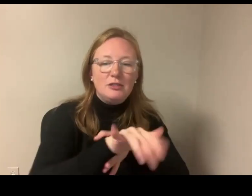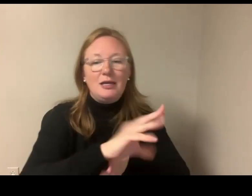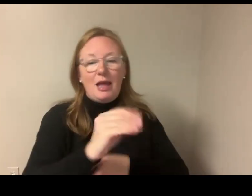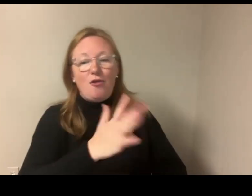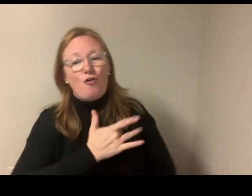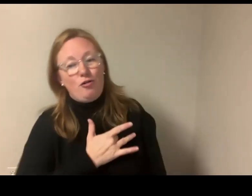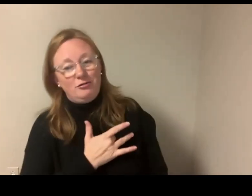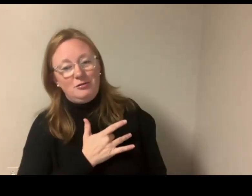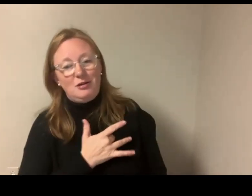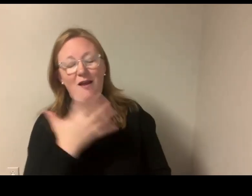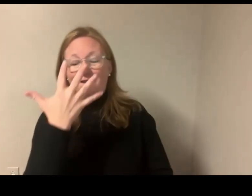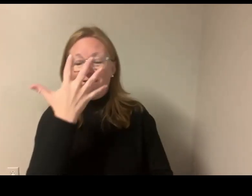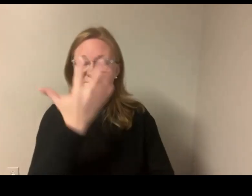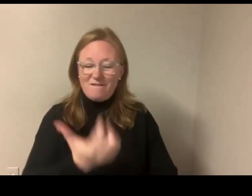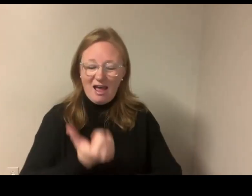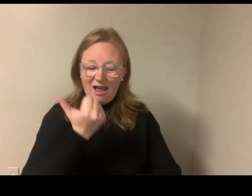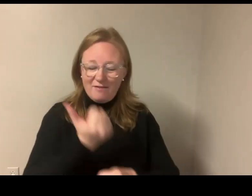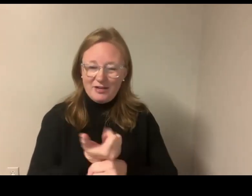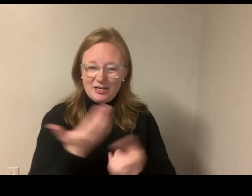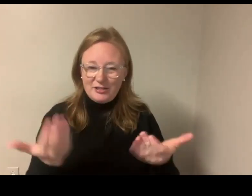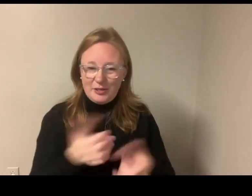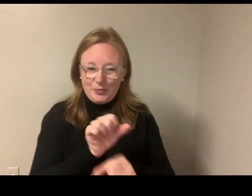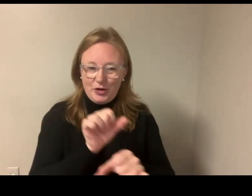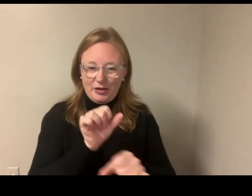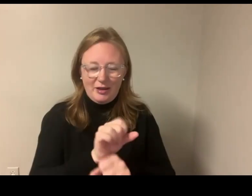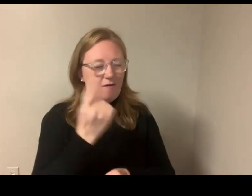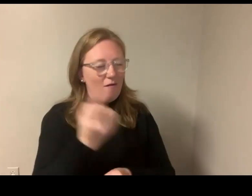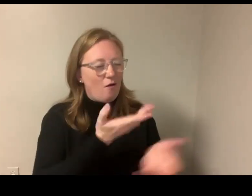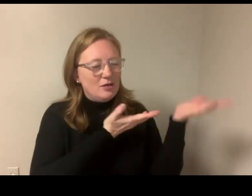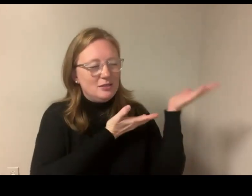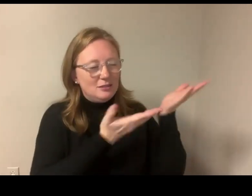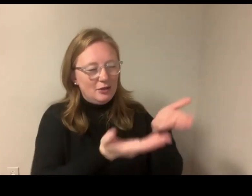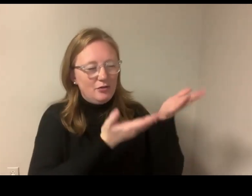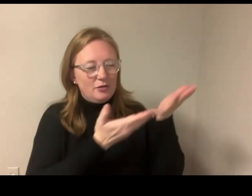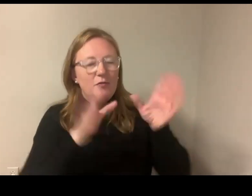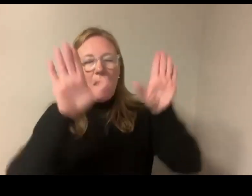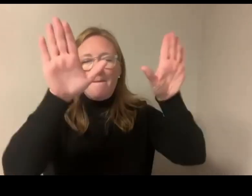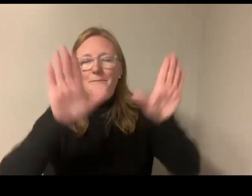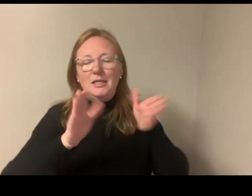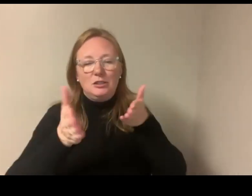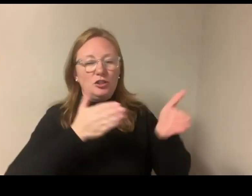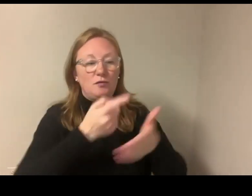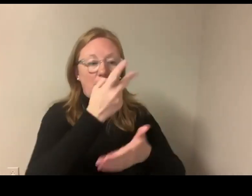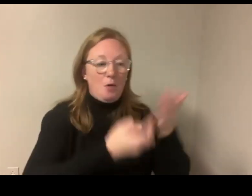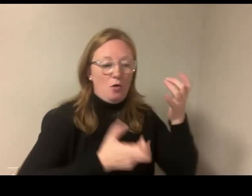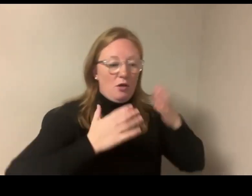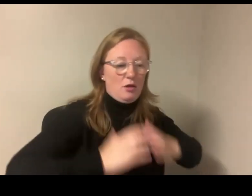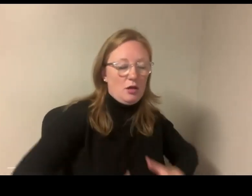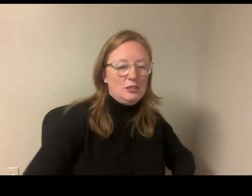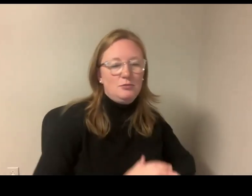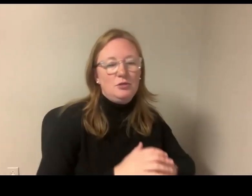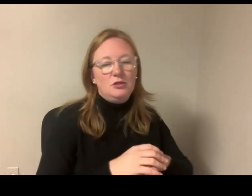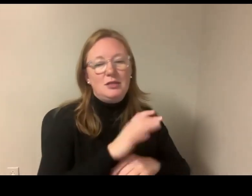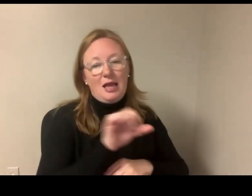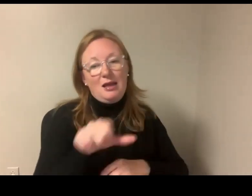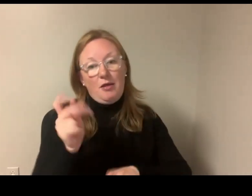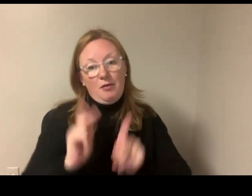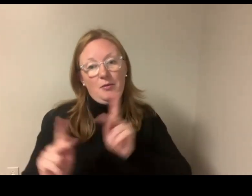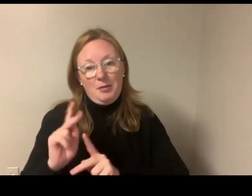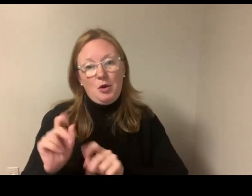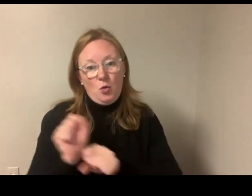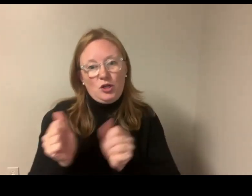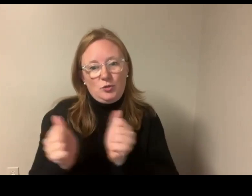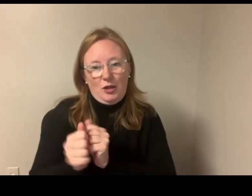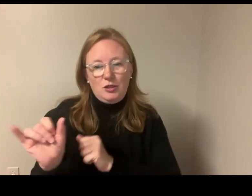In nearly 5 years with Pittsburgh Water, Michael has consistently delivered exceptional service to both customers and his colleagues, which is just so